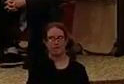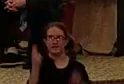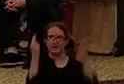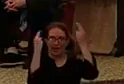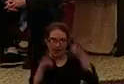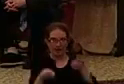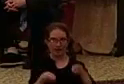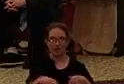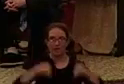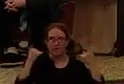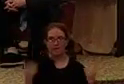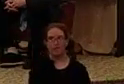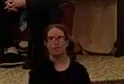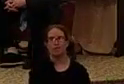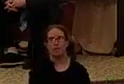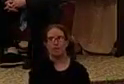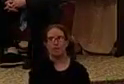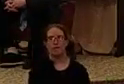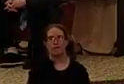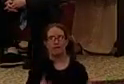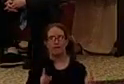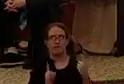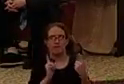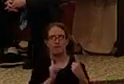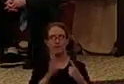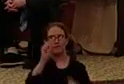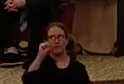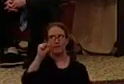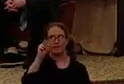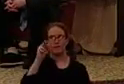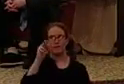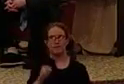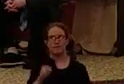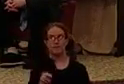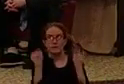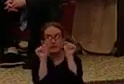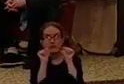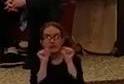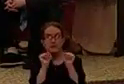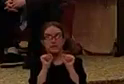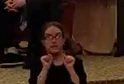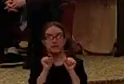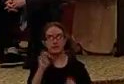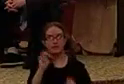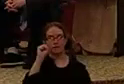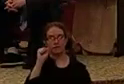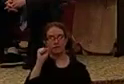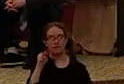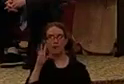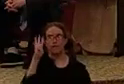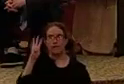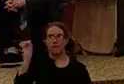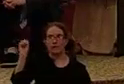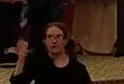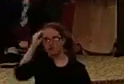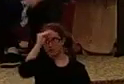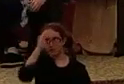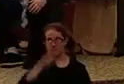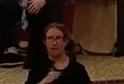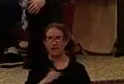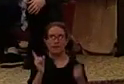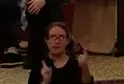happened. And now he's coming to meet Esau, and he's scared to death. Esau has 400 men, and is